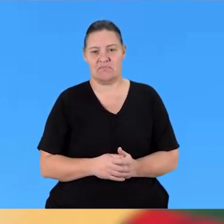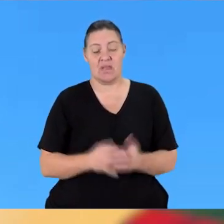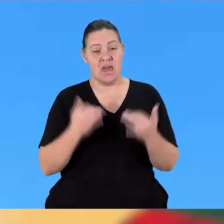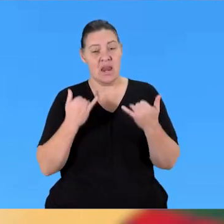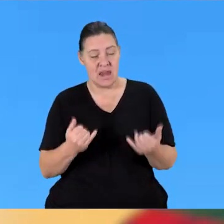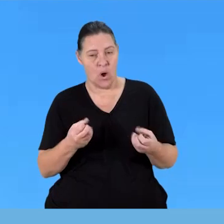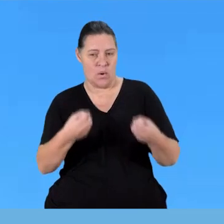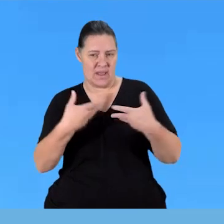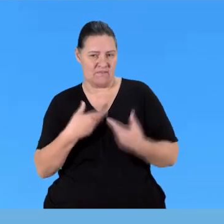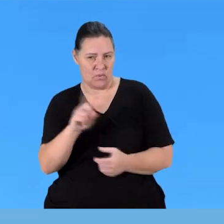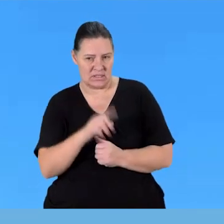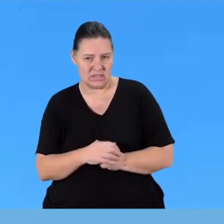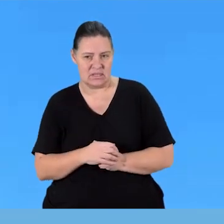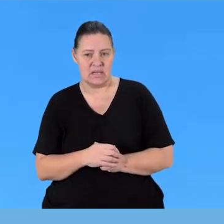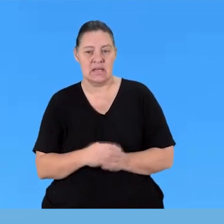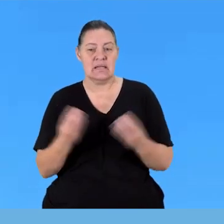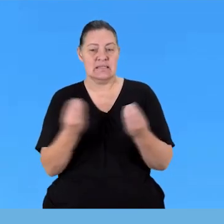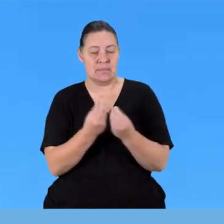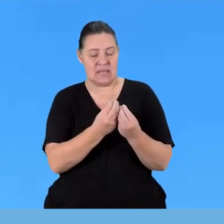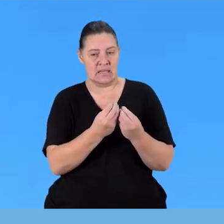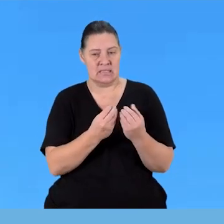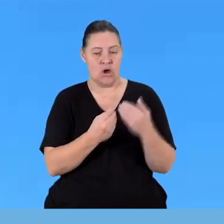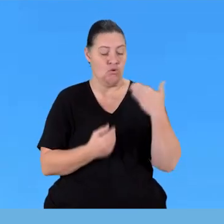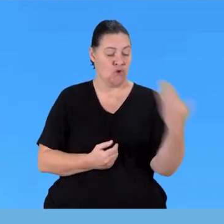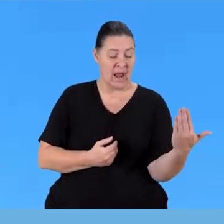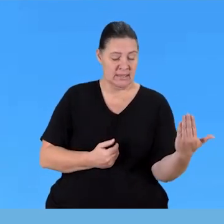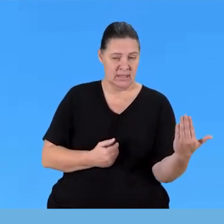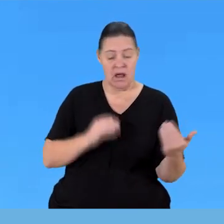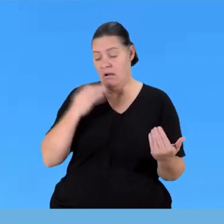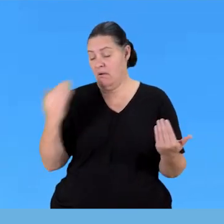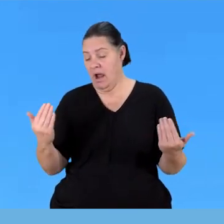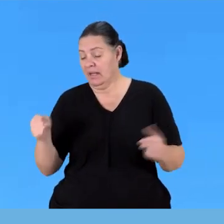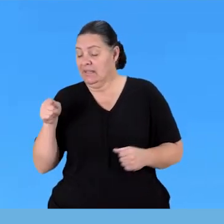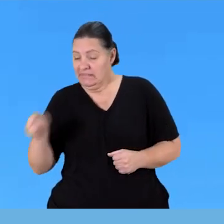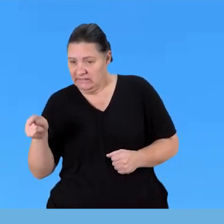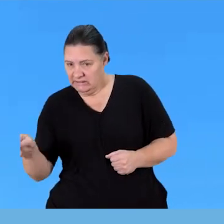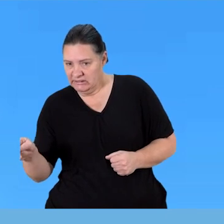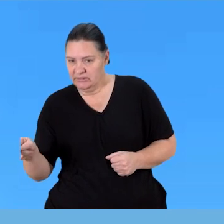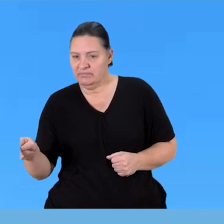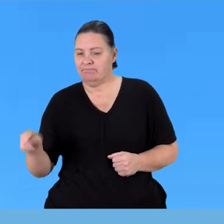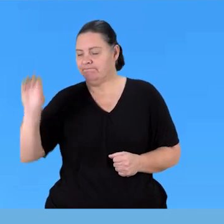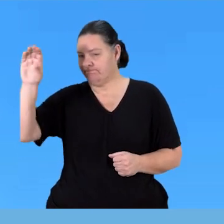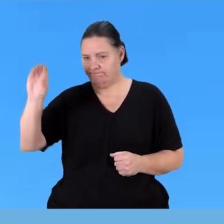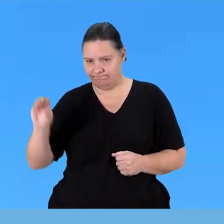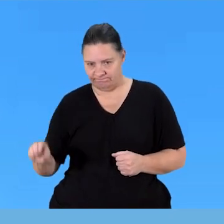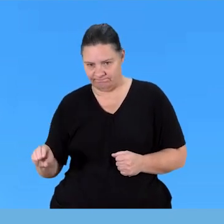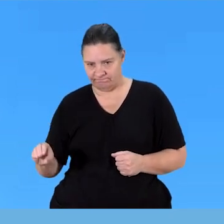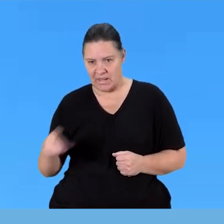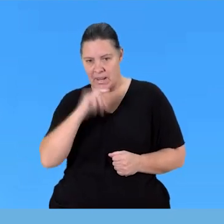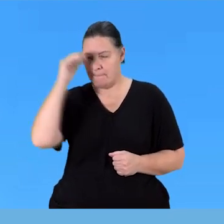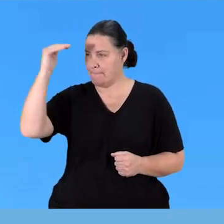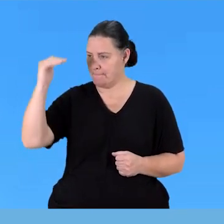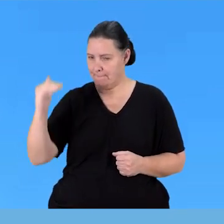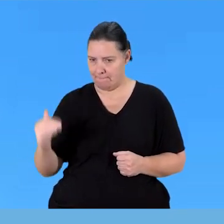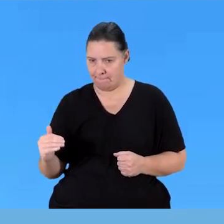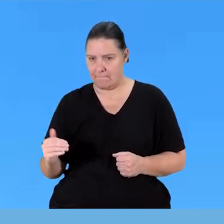are given that the substances placed on the right-hand side of the arrow in a chemical equation are called.